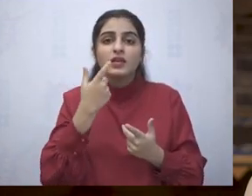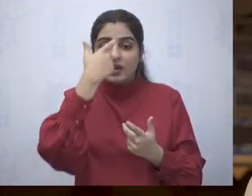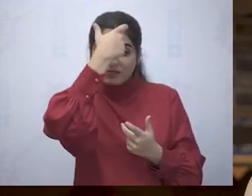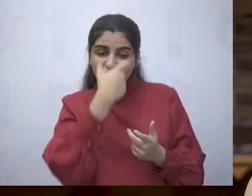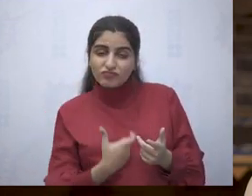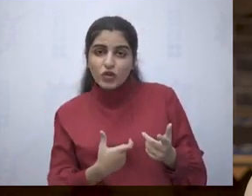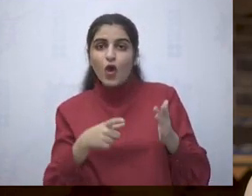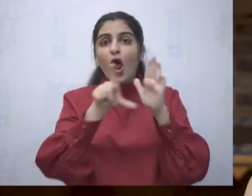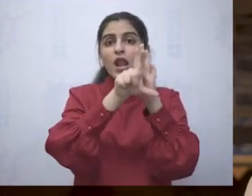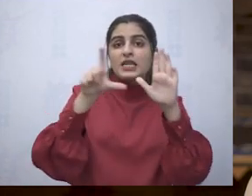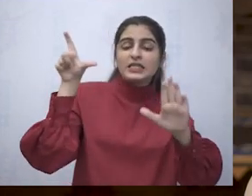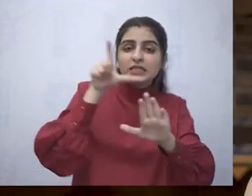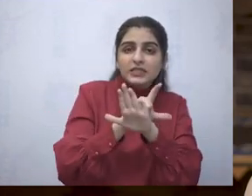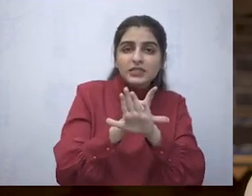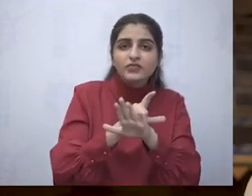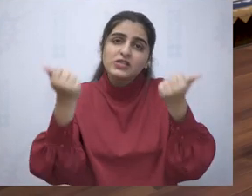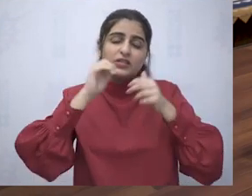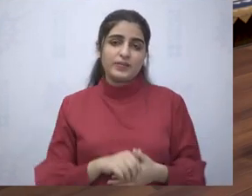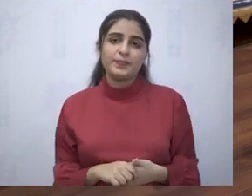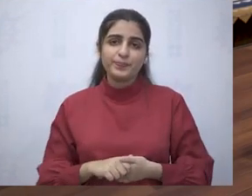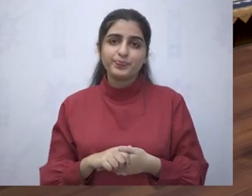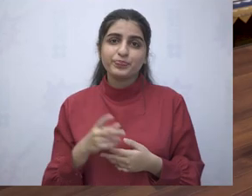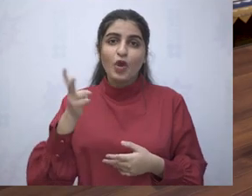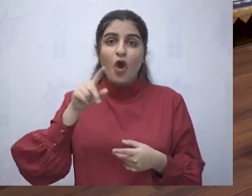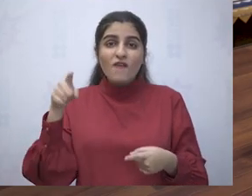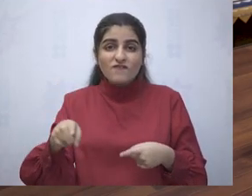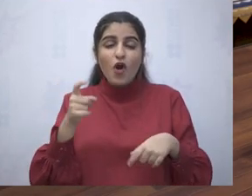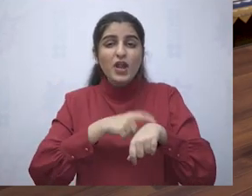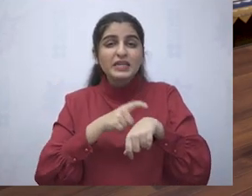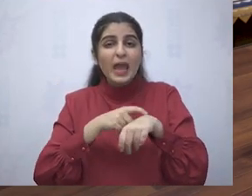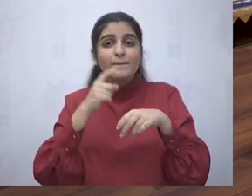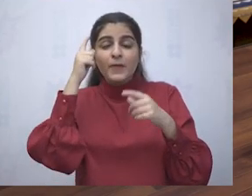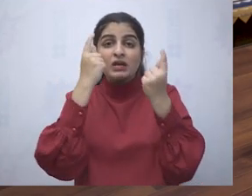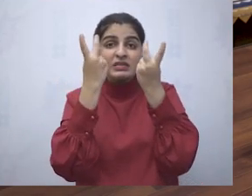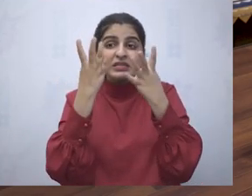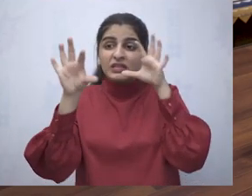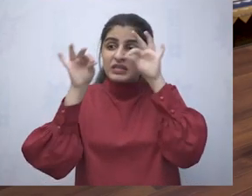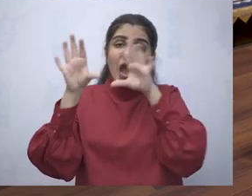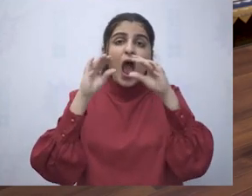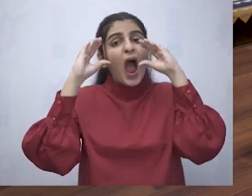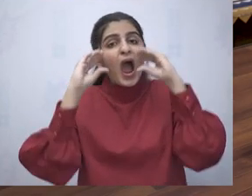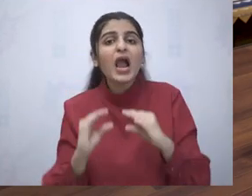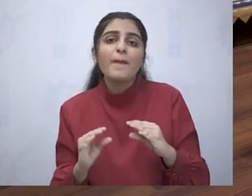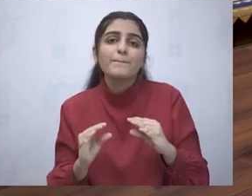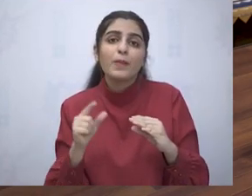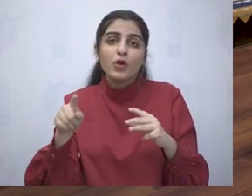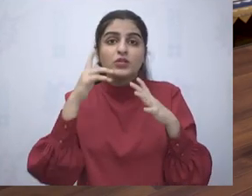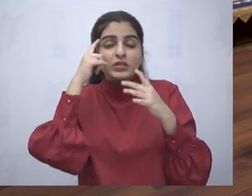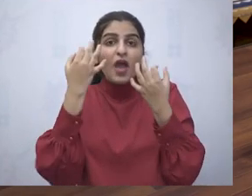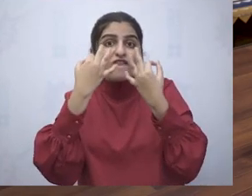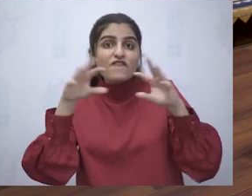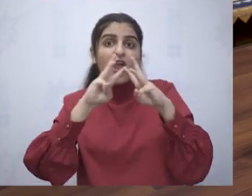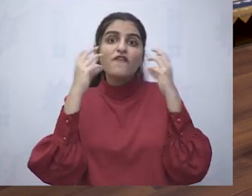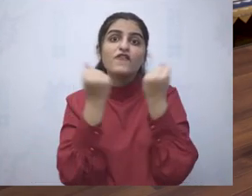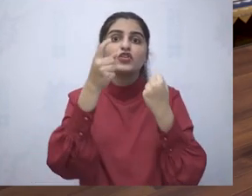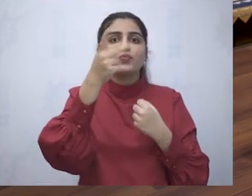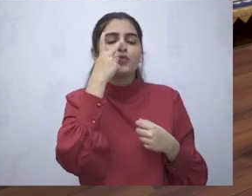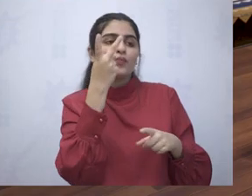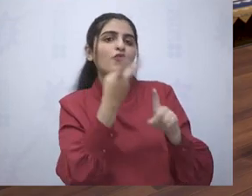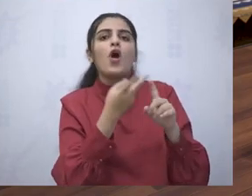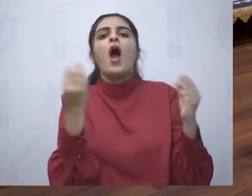Self, Identity and Leadership. The slots are limited, so please sign up for these awesome free